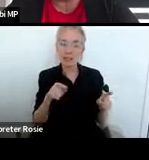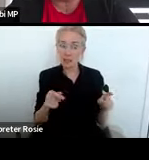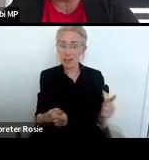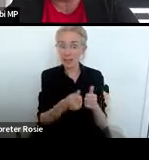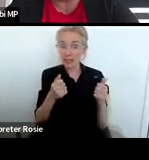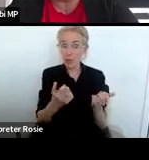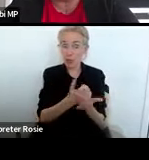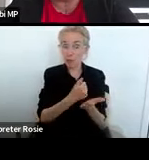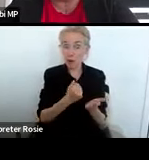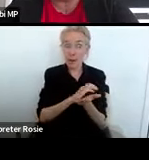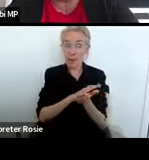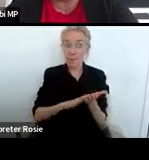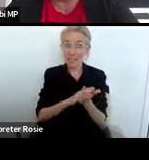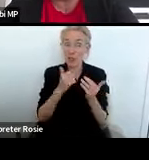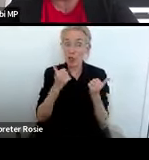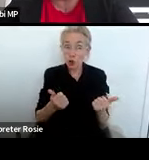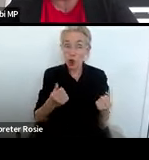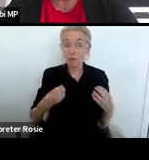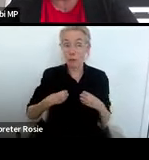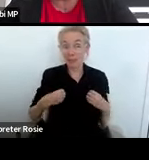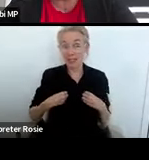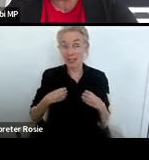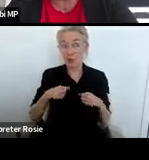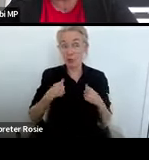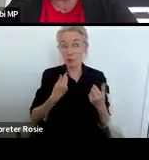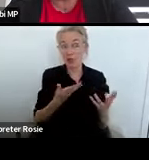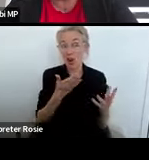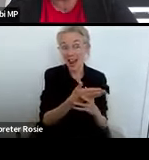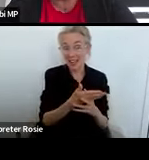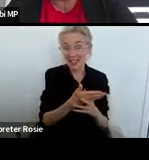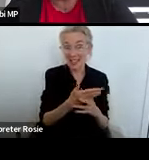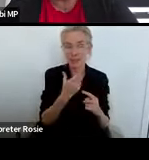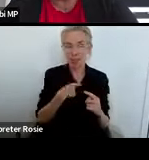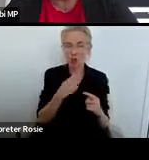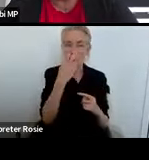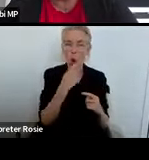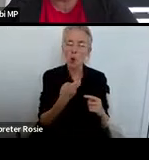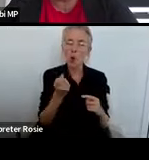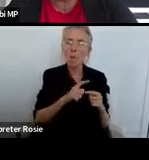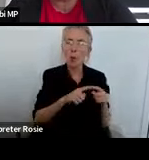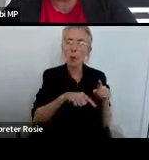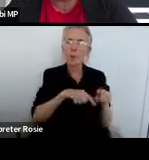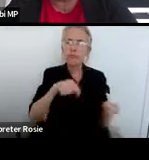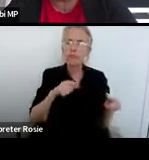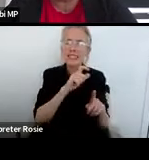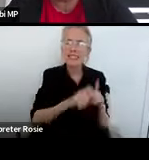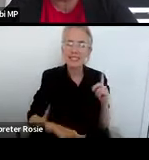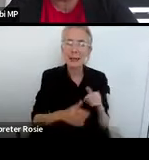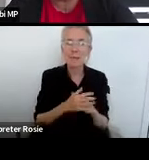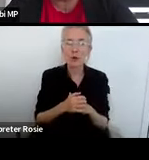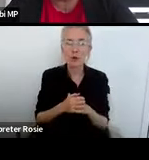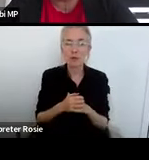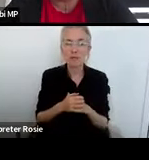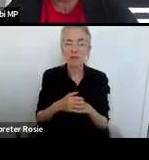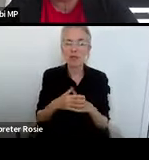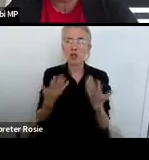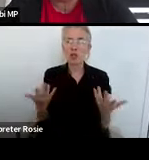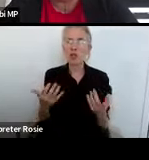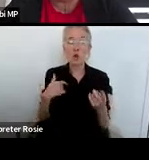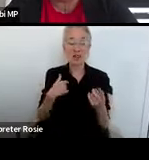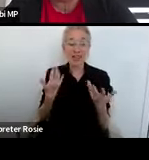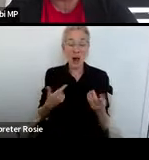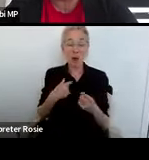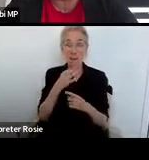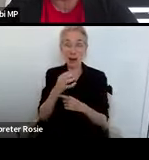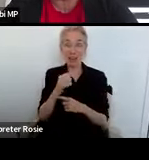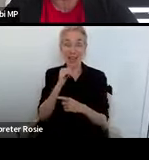when you're an employer and you're in a market, an employment market where, you know, there